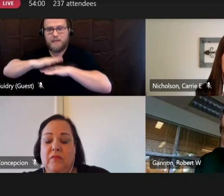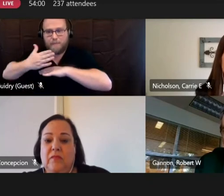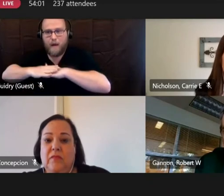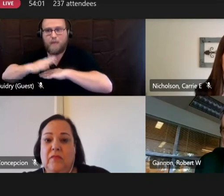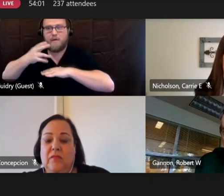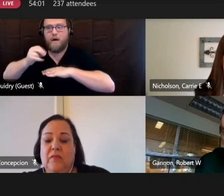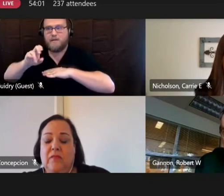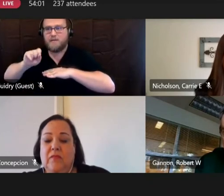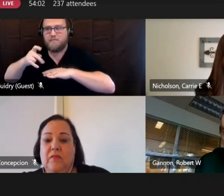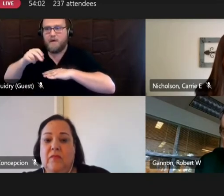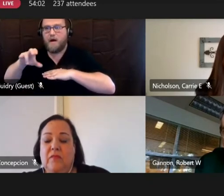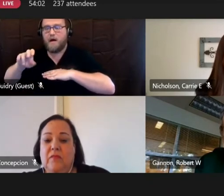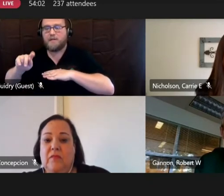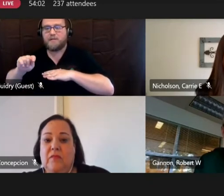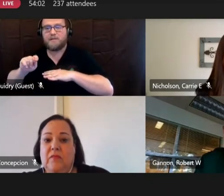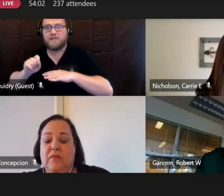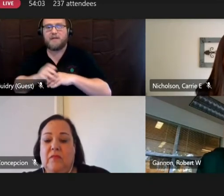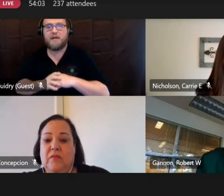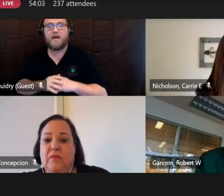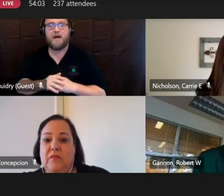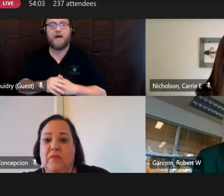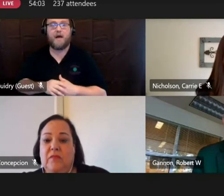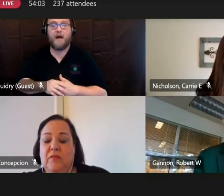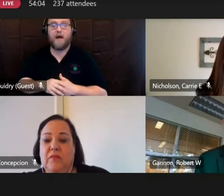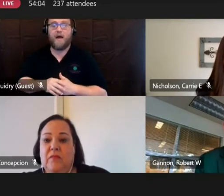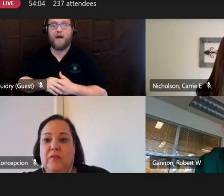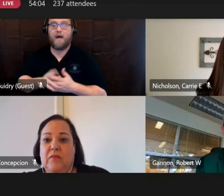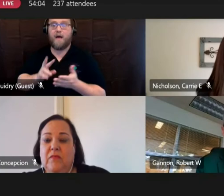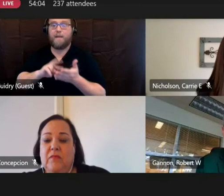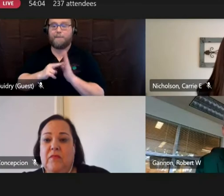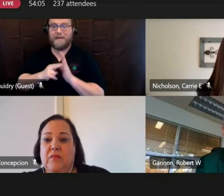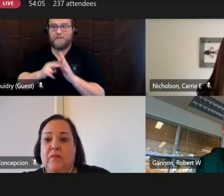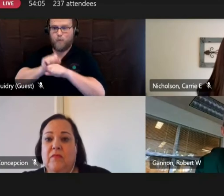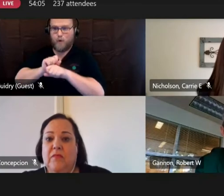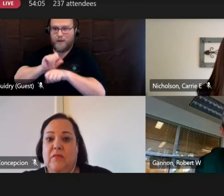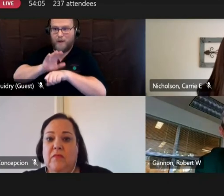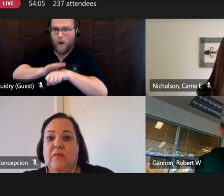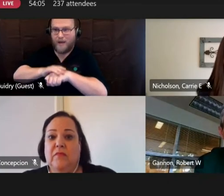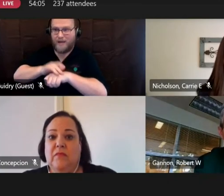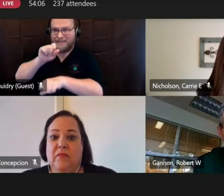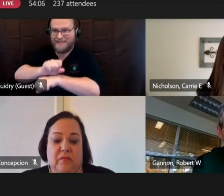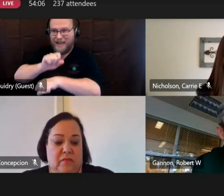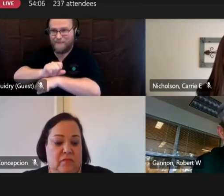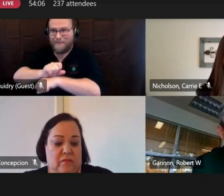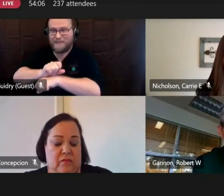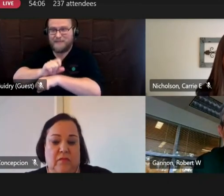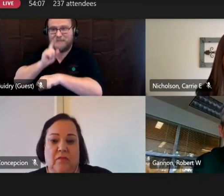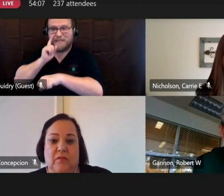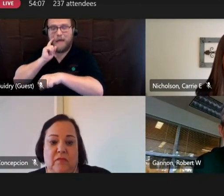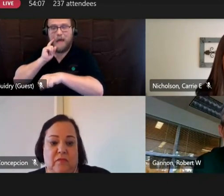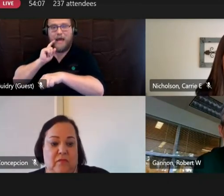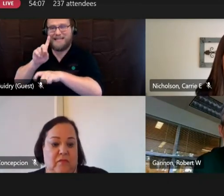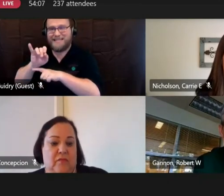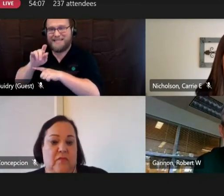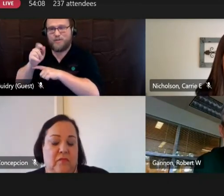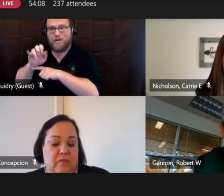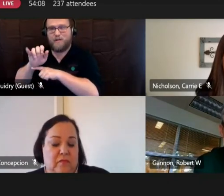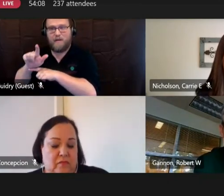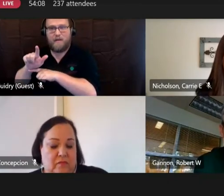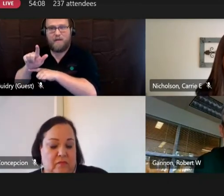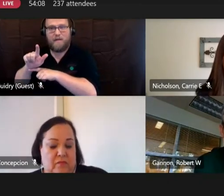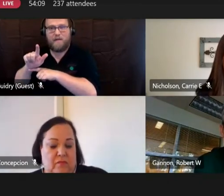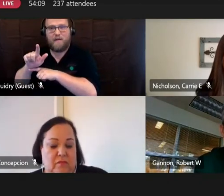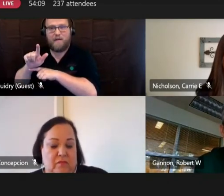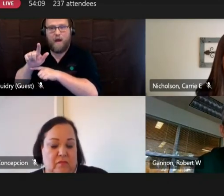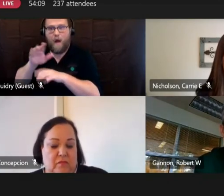no longer available if you choose the in-person option? So I'm going to answer the first part of that question, and then I'll turn to